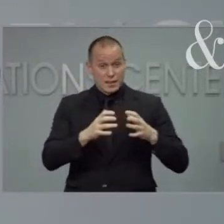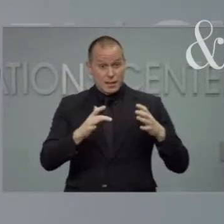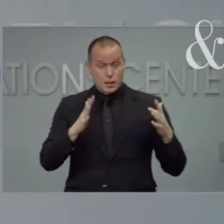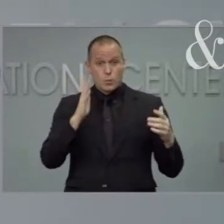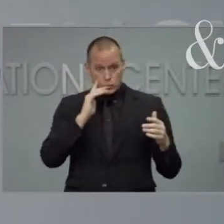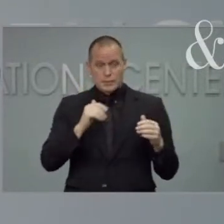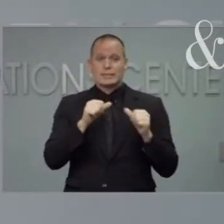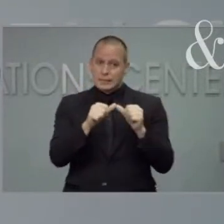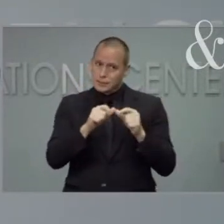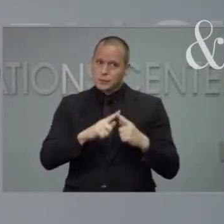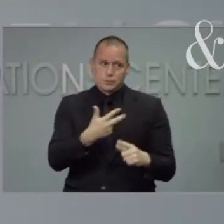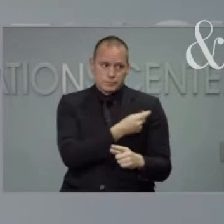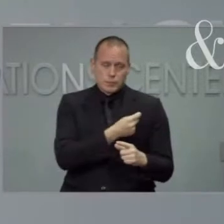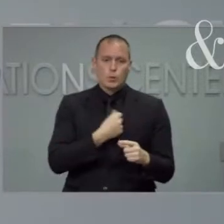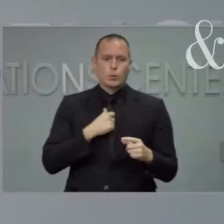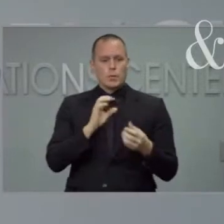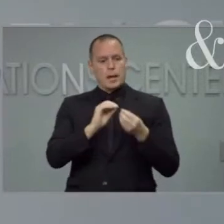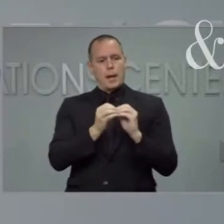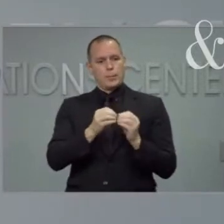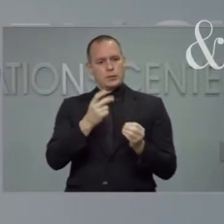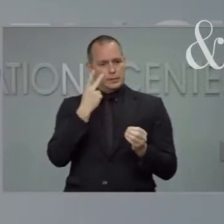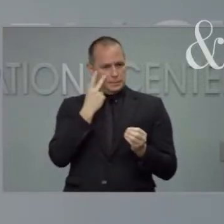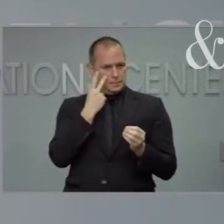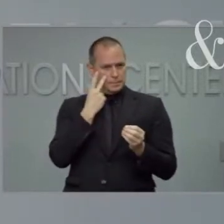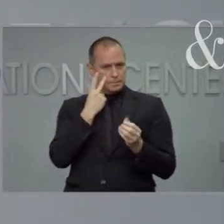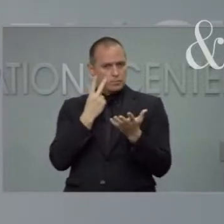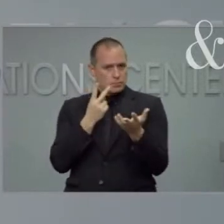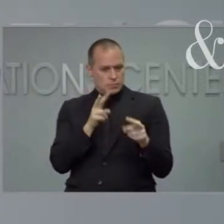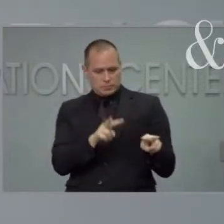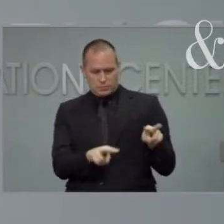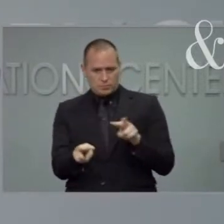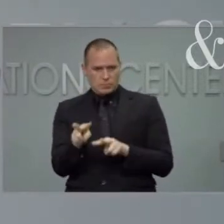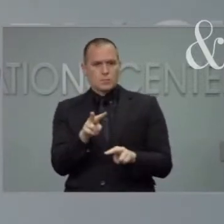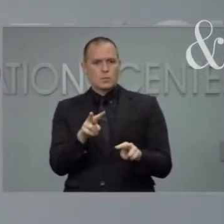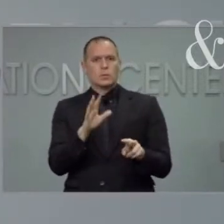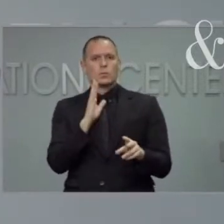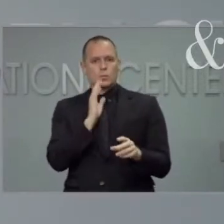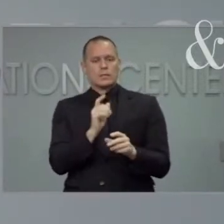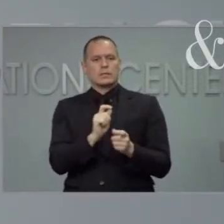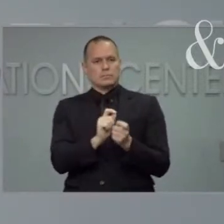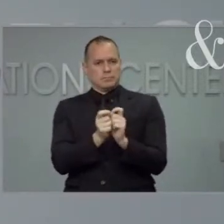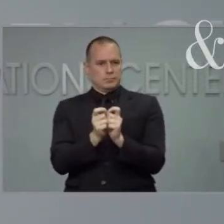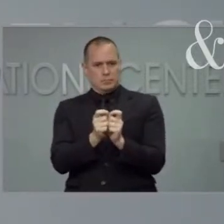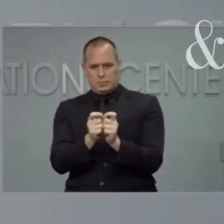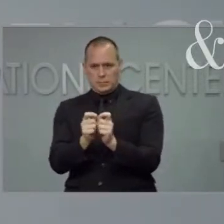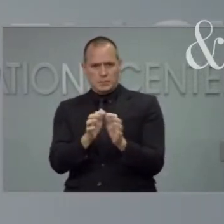will continue to evaluate our metrics and make more changes as we go forward. Thank you.